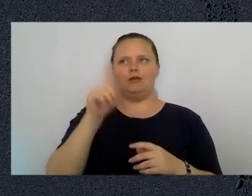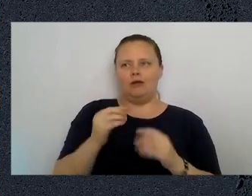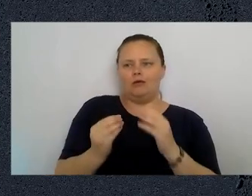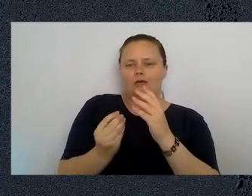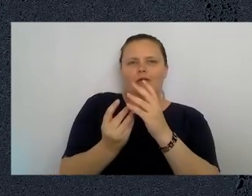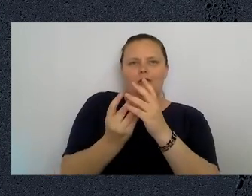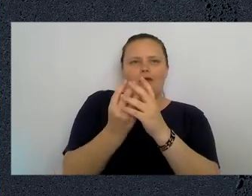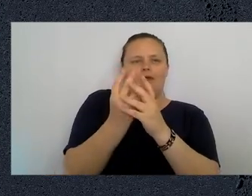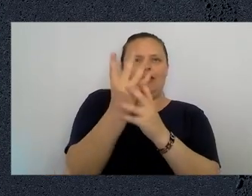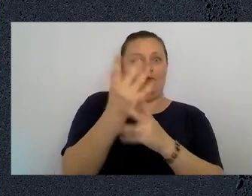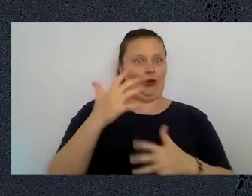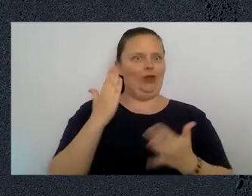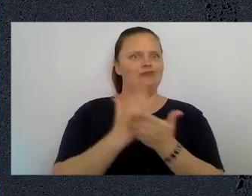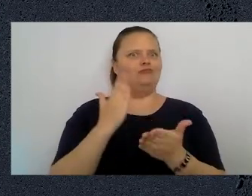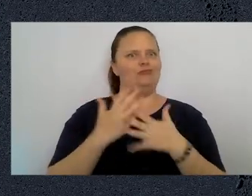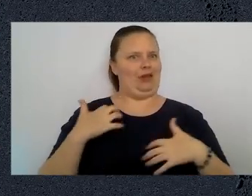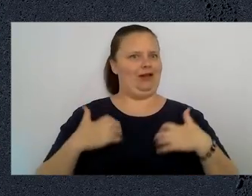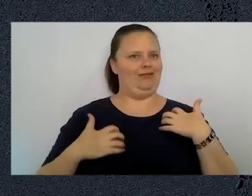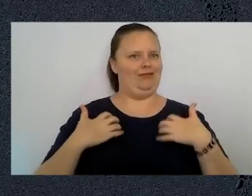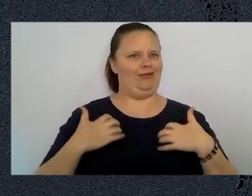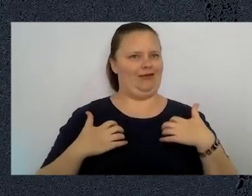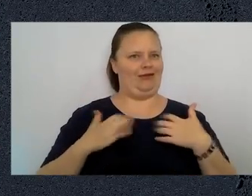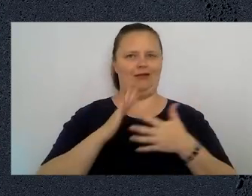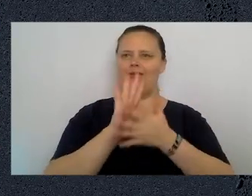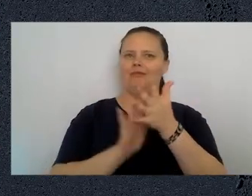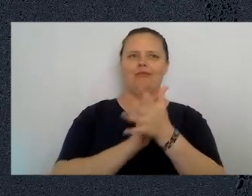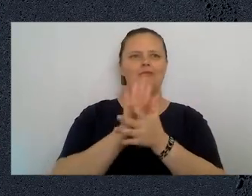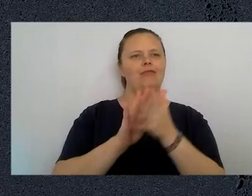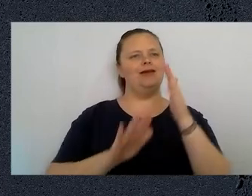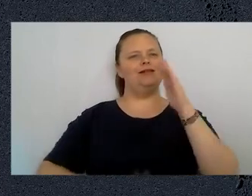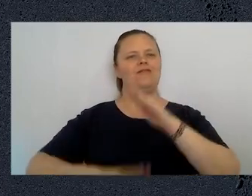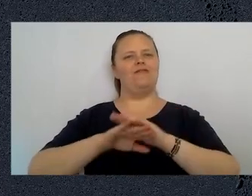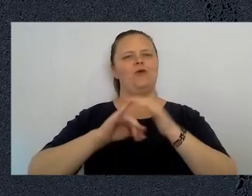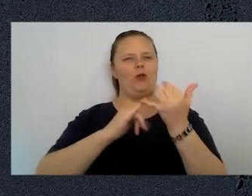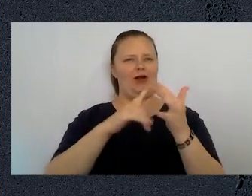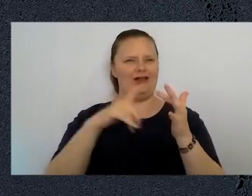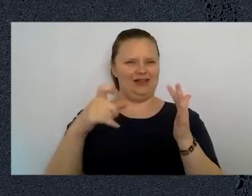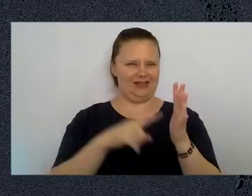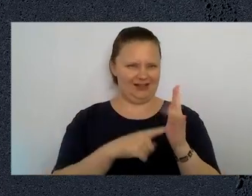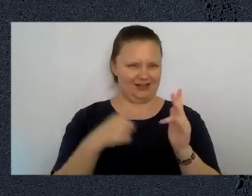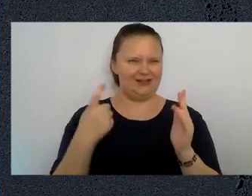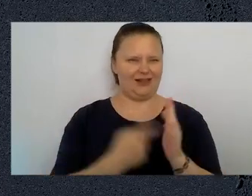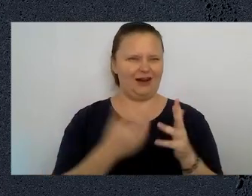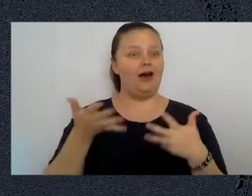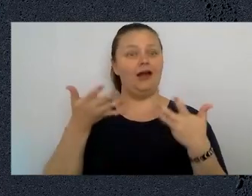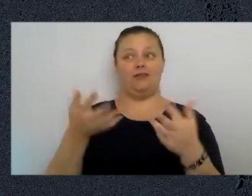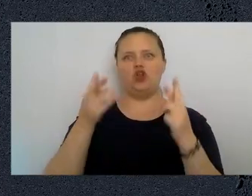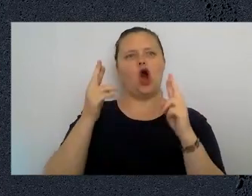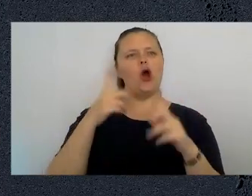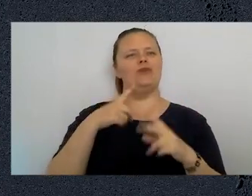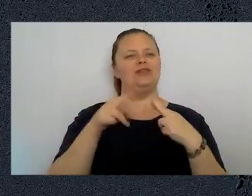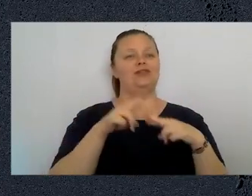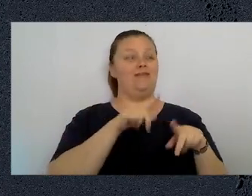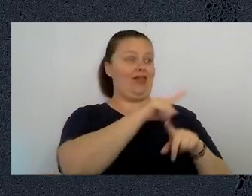really exciting. And that gives the whole sector the hope, because it is possible. If they can do it, we can do